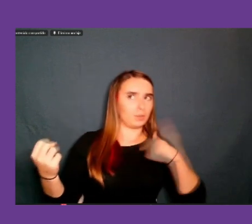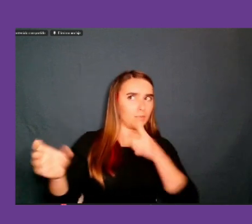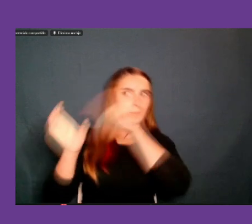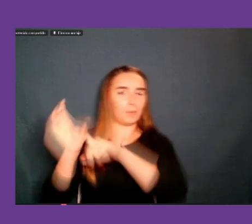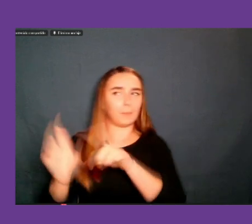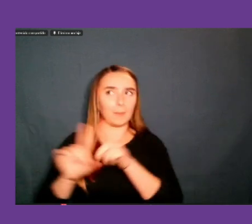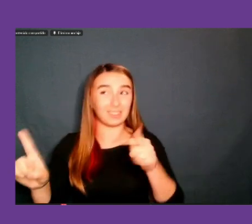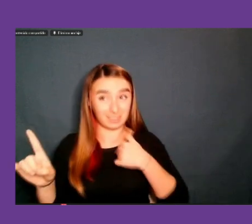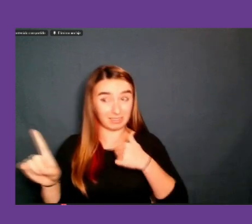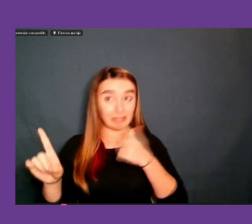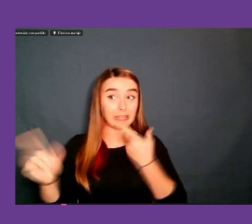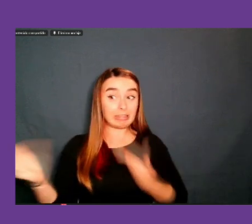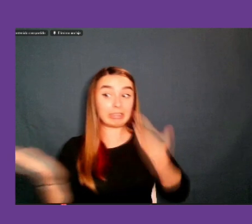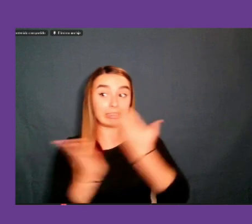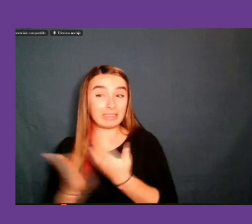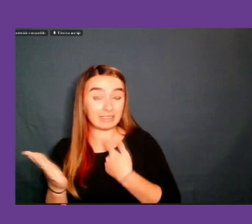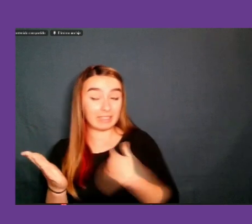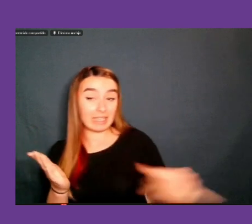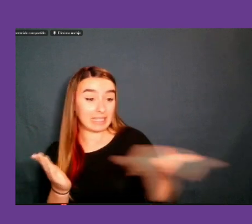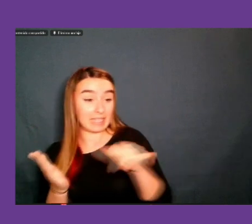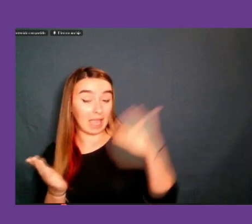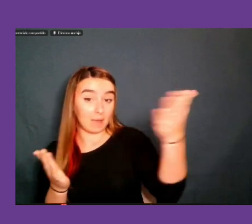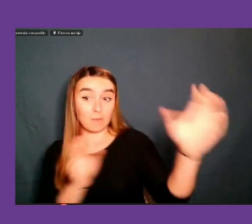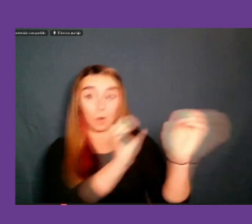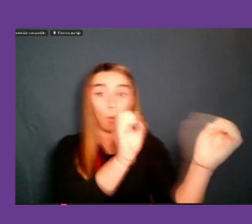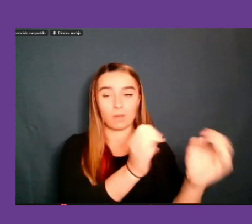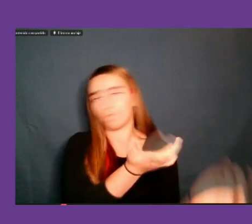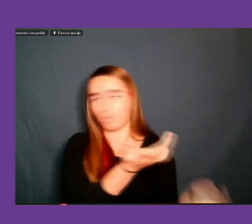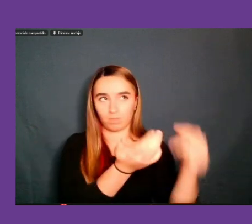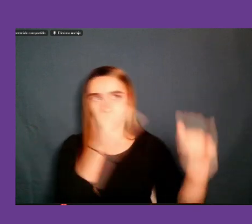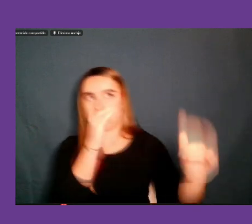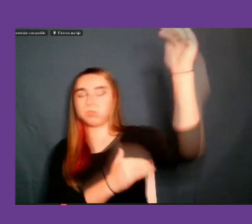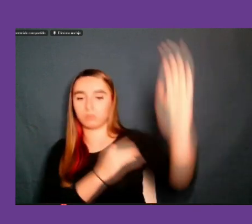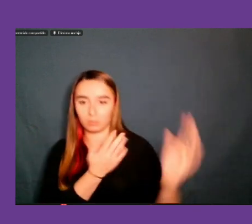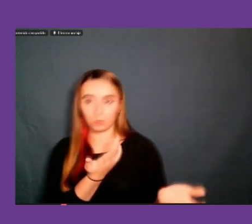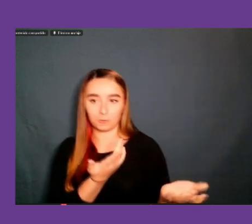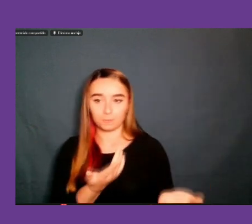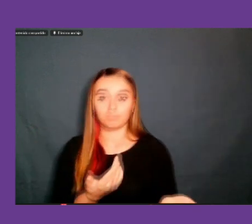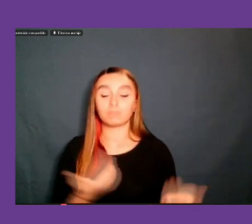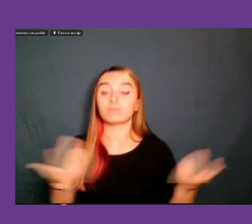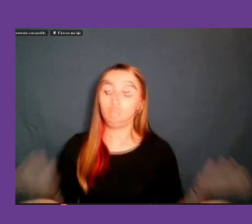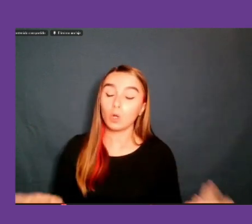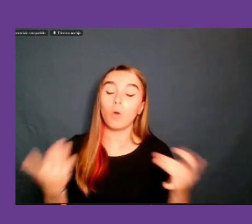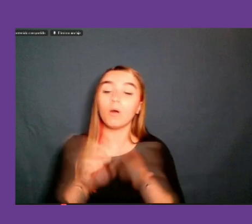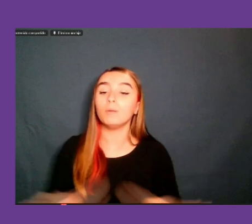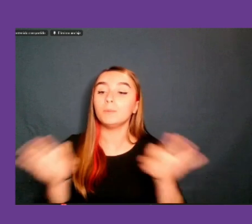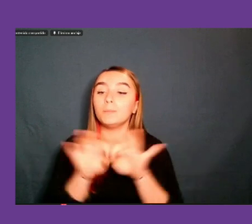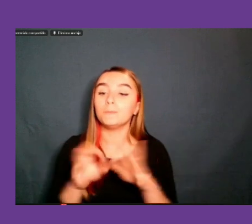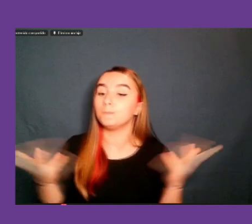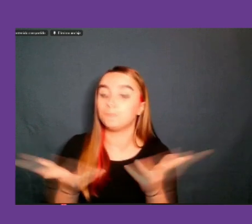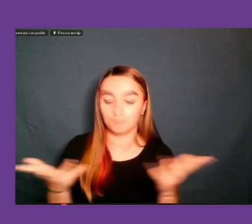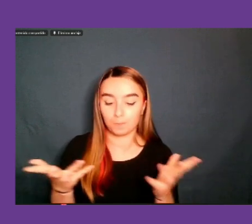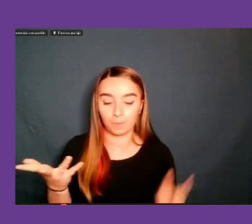as strong as the votes of Google, for example. So it is important